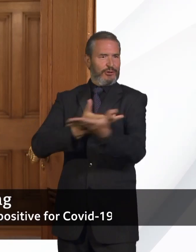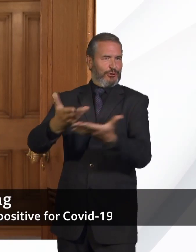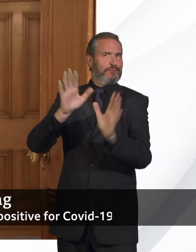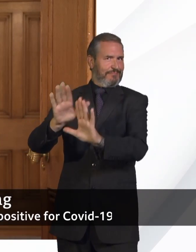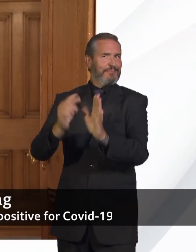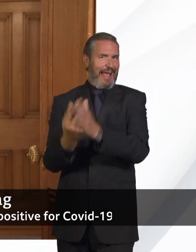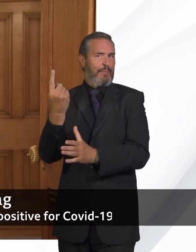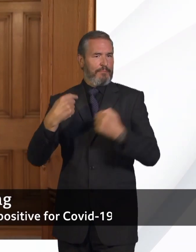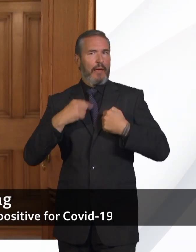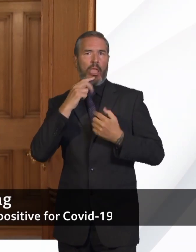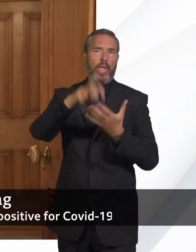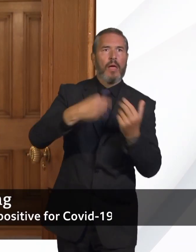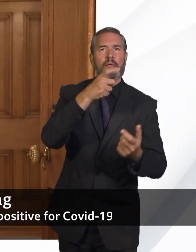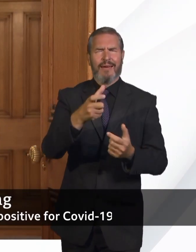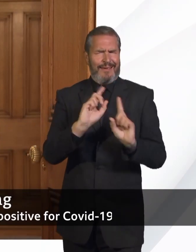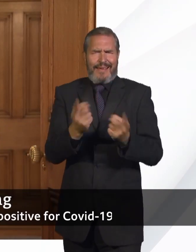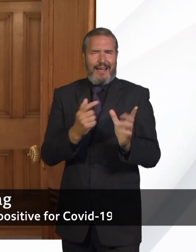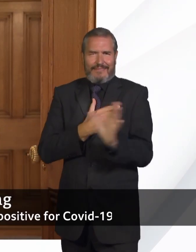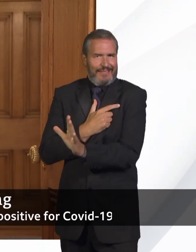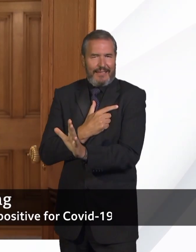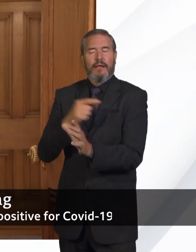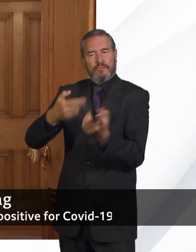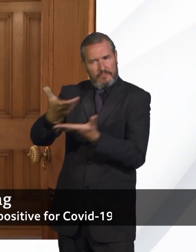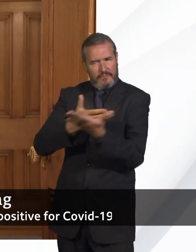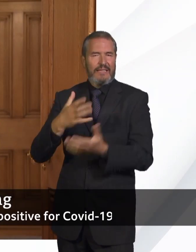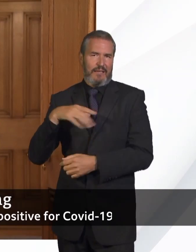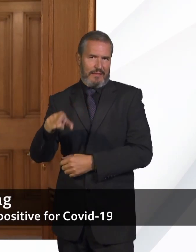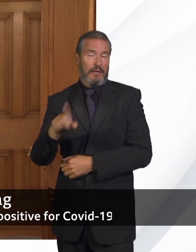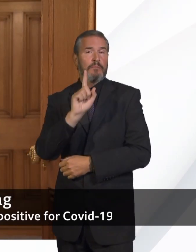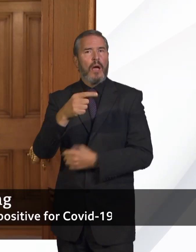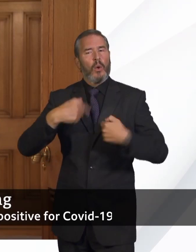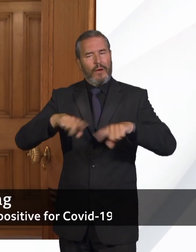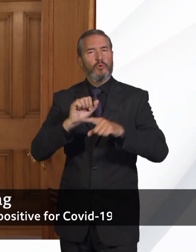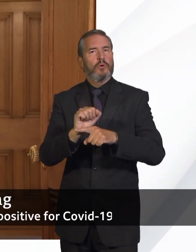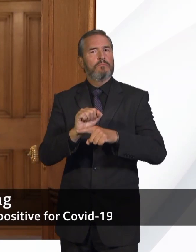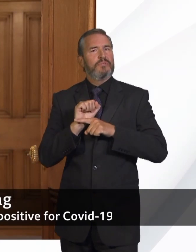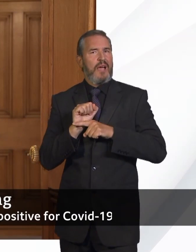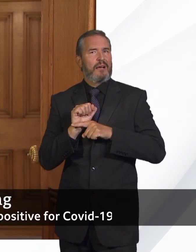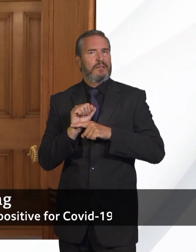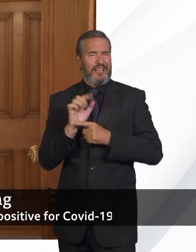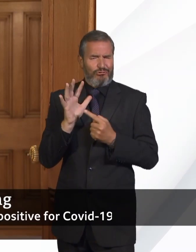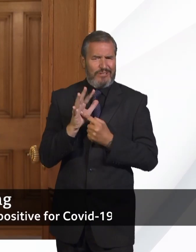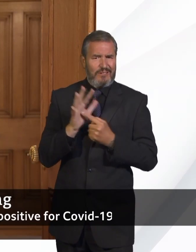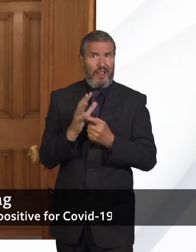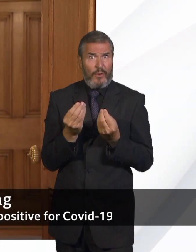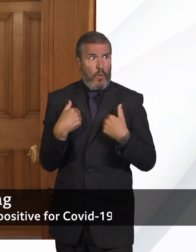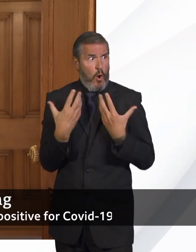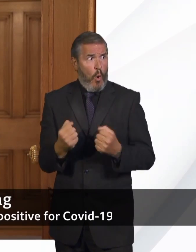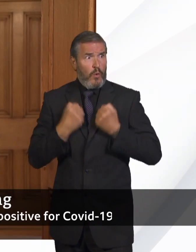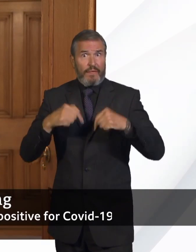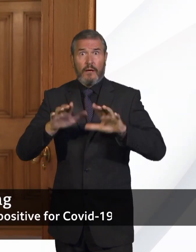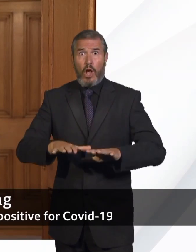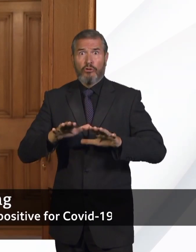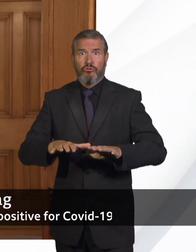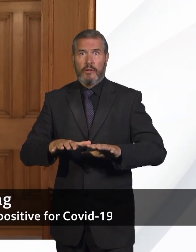to you is that I think it's important that we protect our critical assets. That is what we do